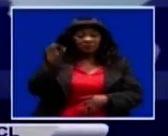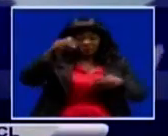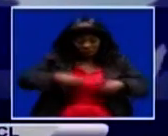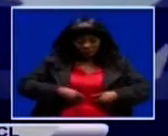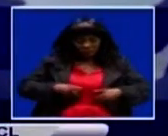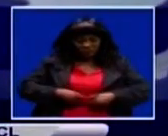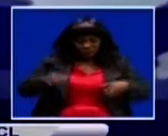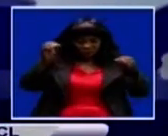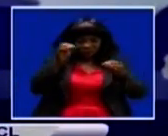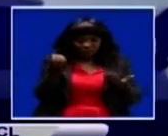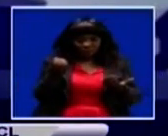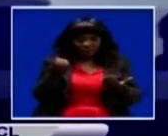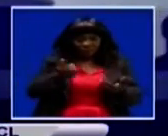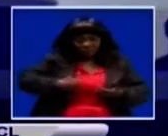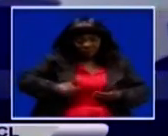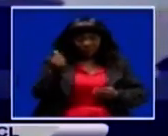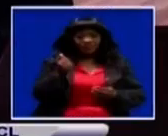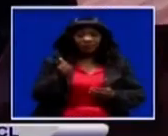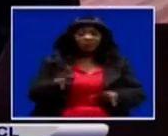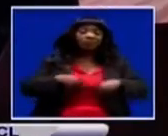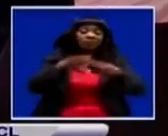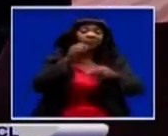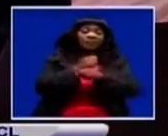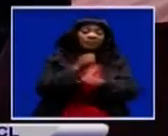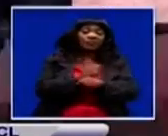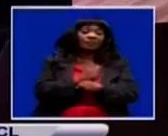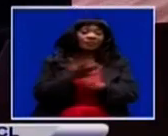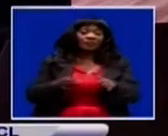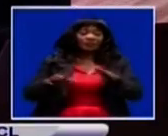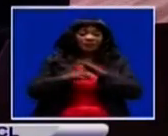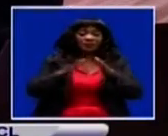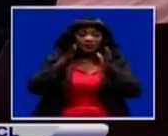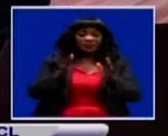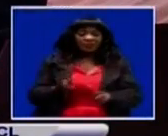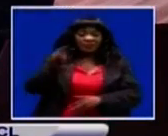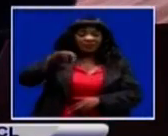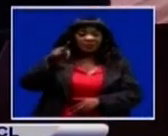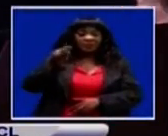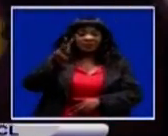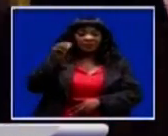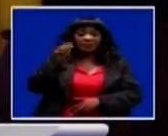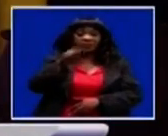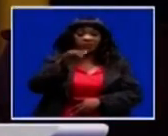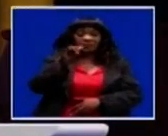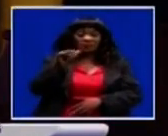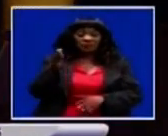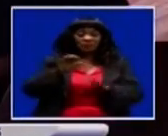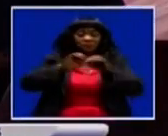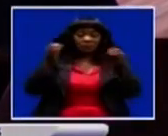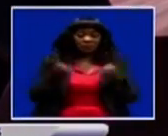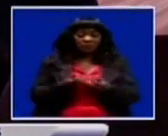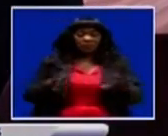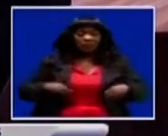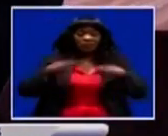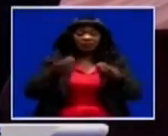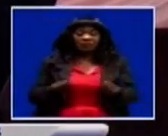can create them for themselves. And Lulu Business Connect founder Lulu Nkwazi said her organization aims at equipping